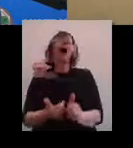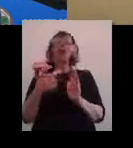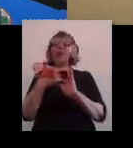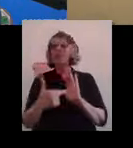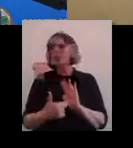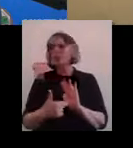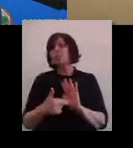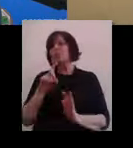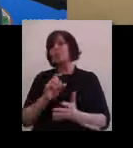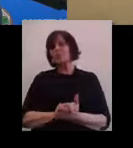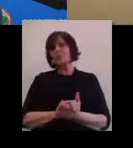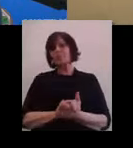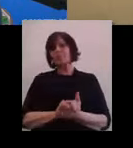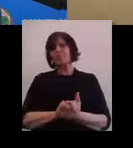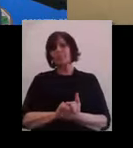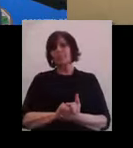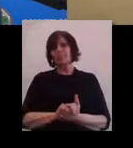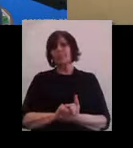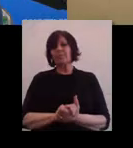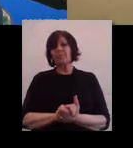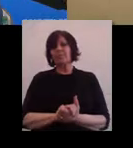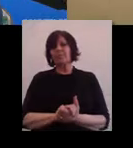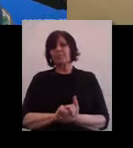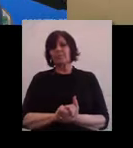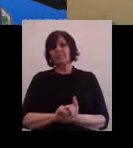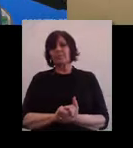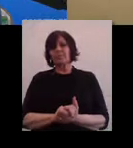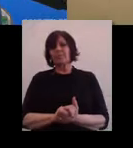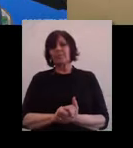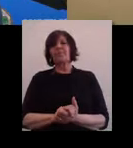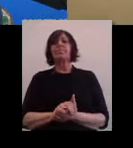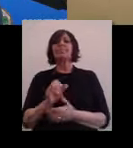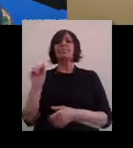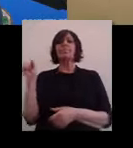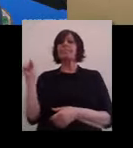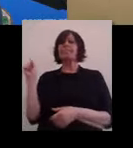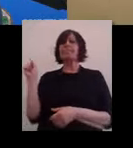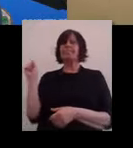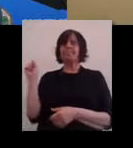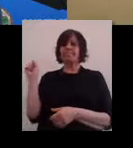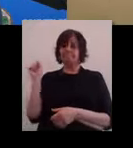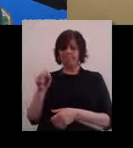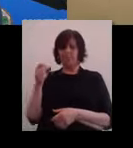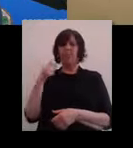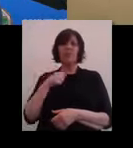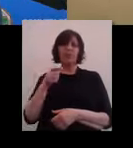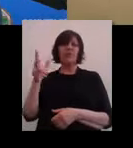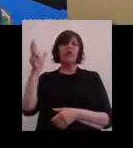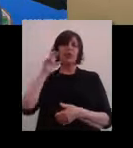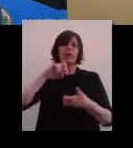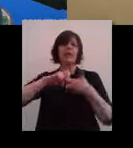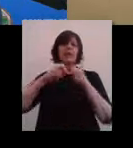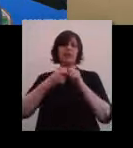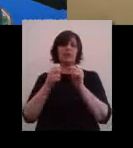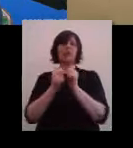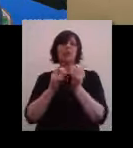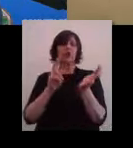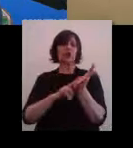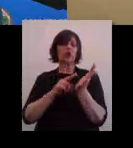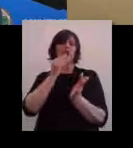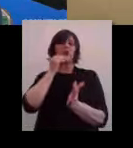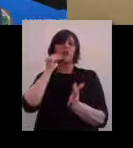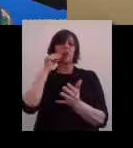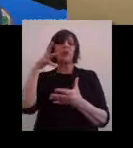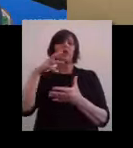a timely manner. We certainly heard of issues associated with the nursing homes, including the number of deaths.